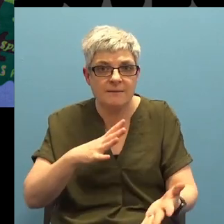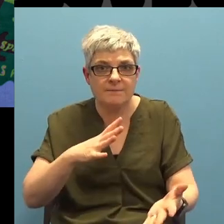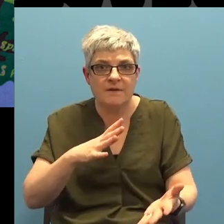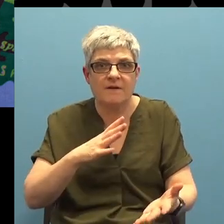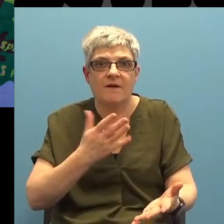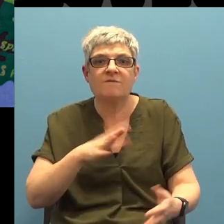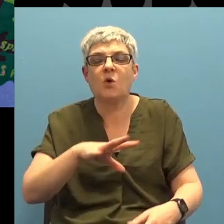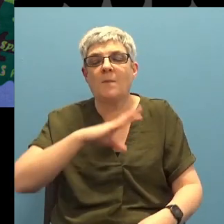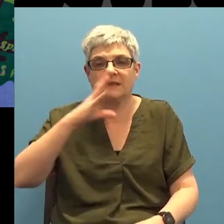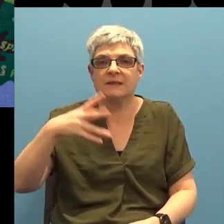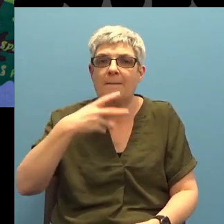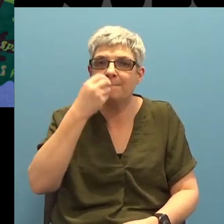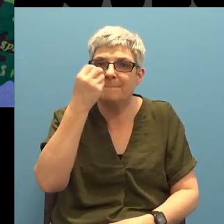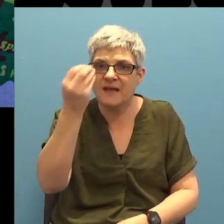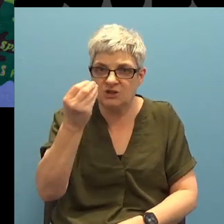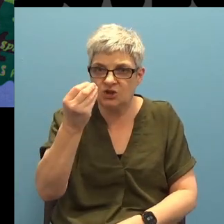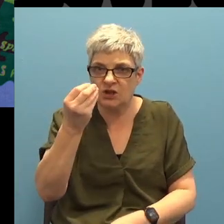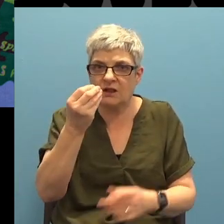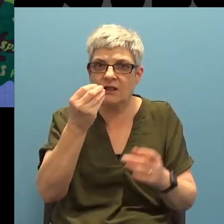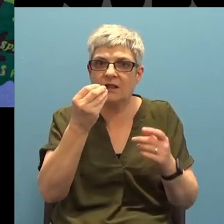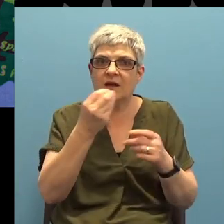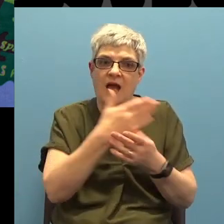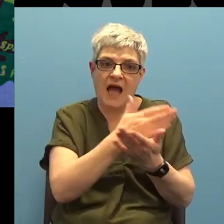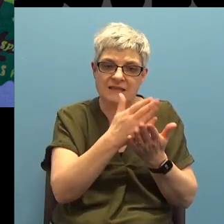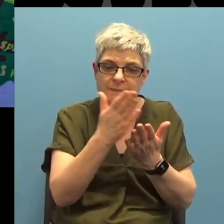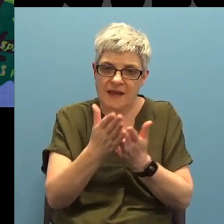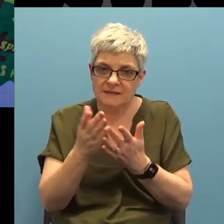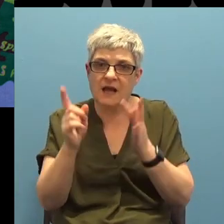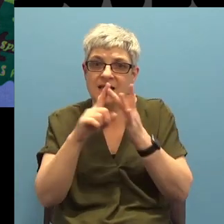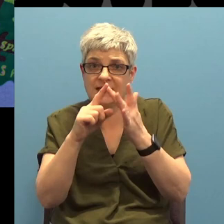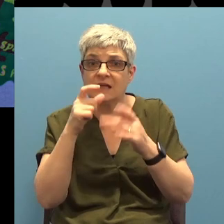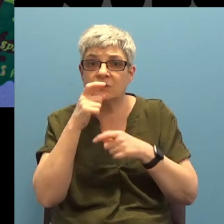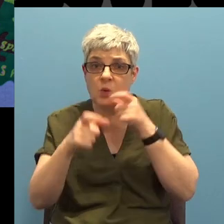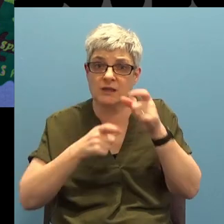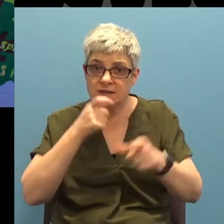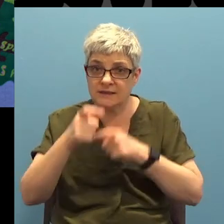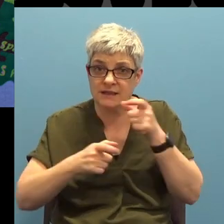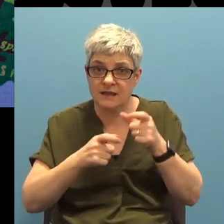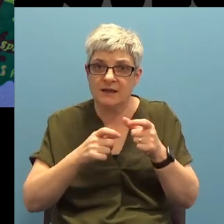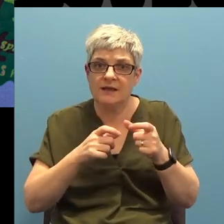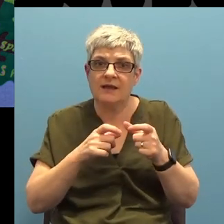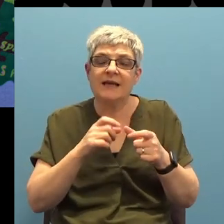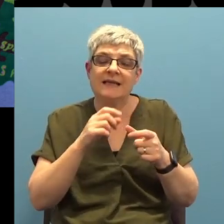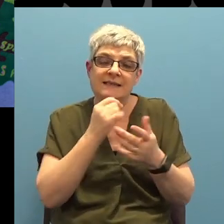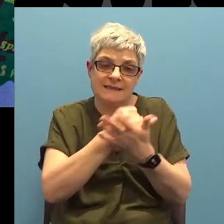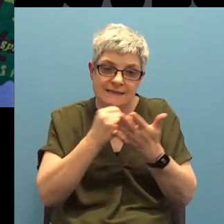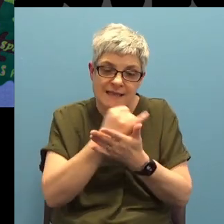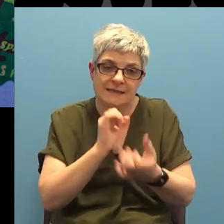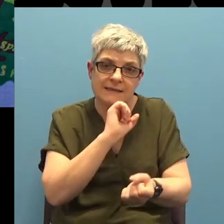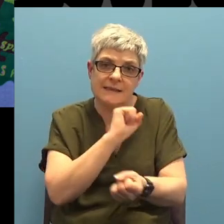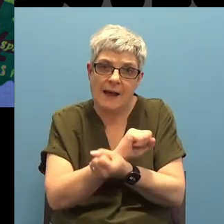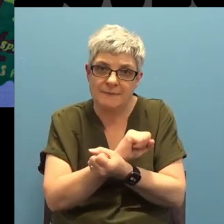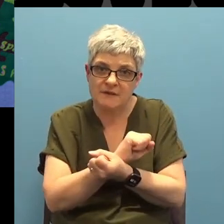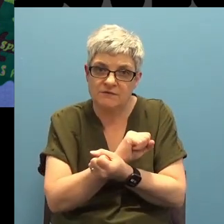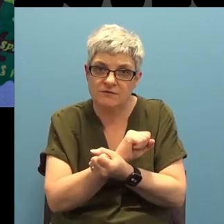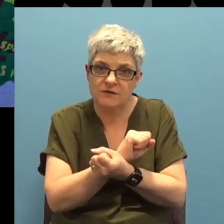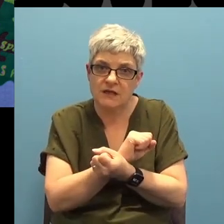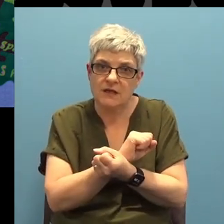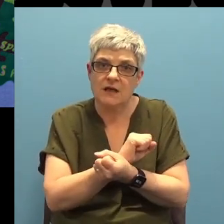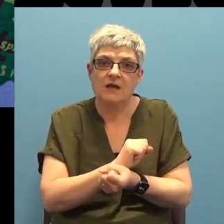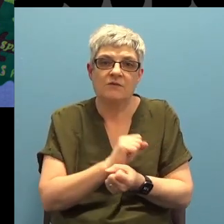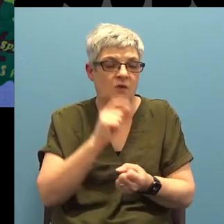spiritual aspects of Isaiah's words, from the captivity of sin, from the blindness of